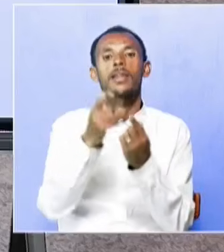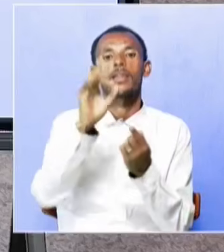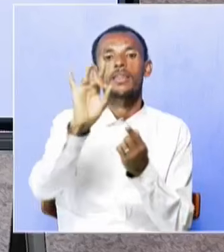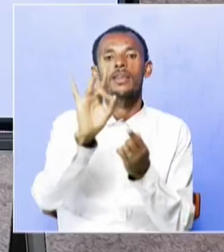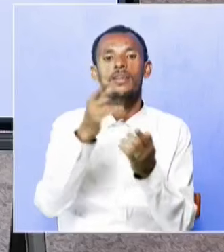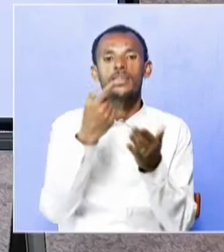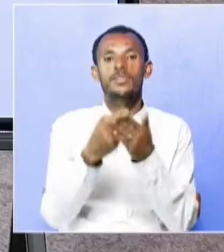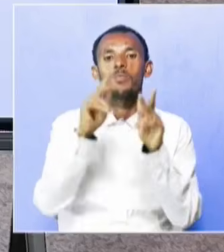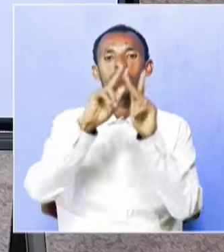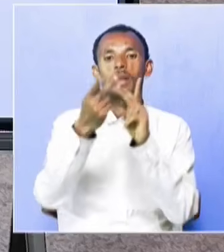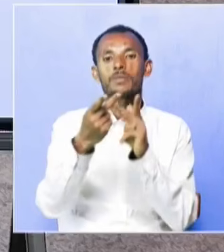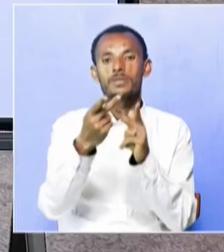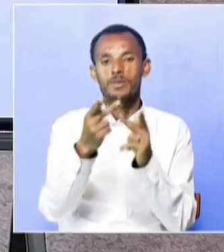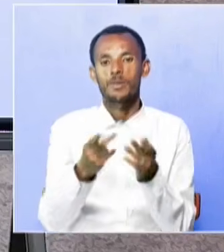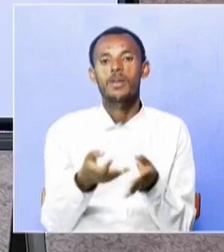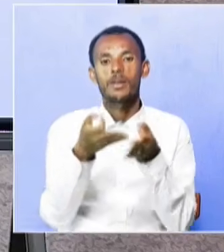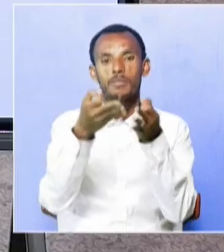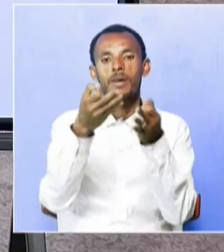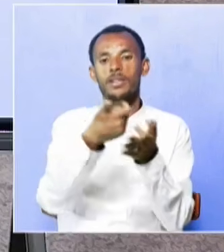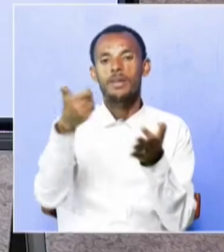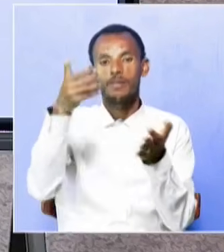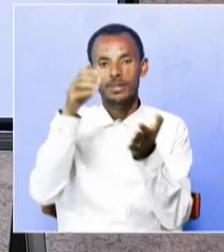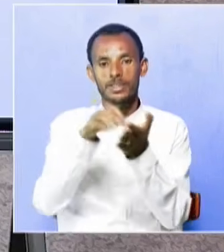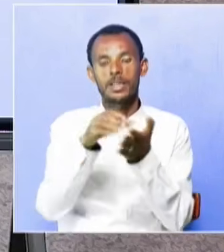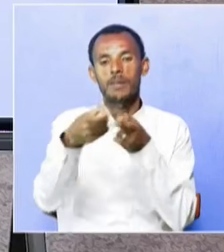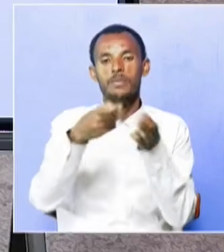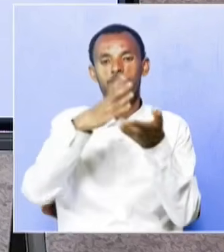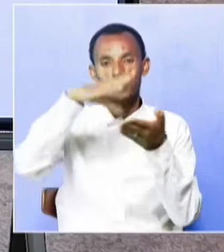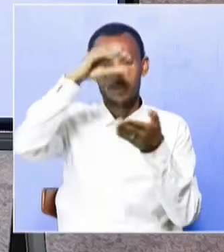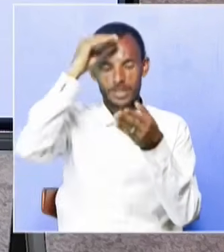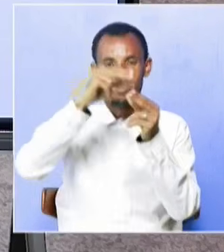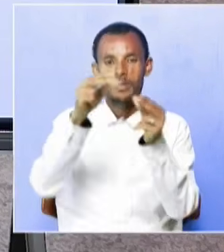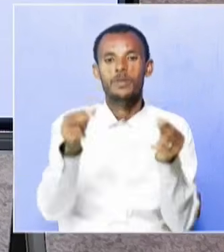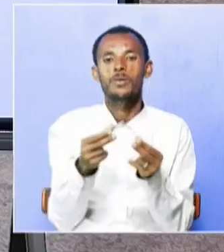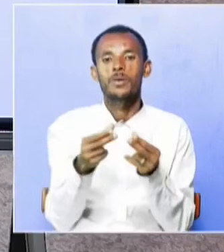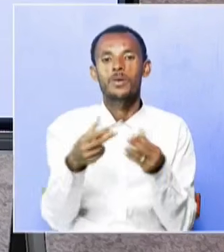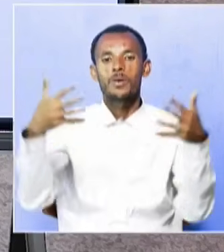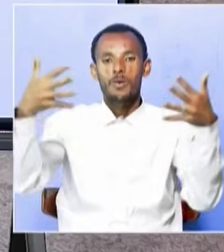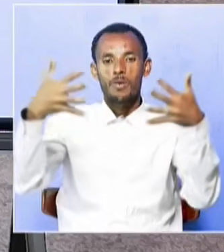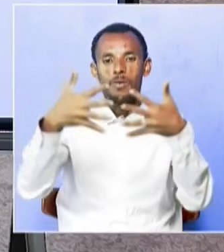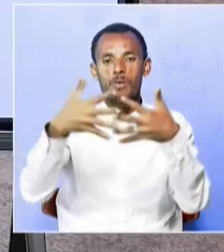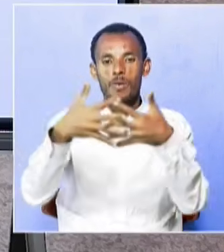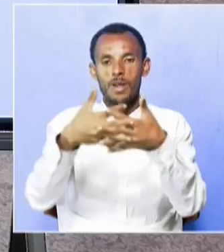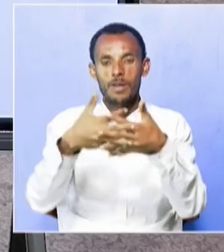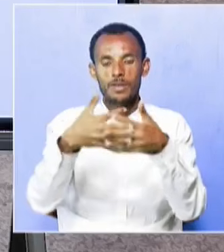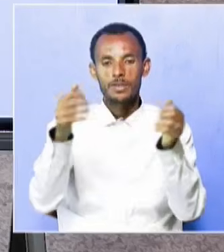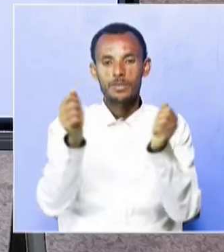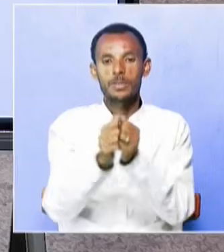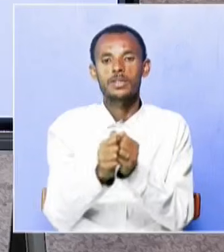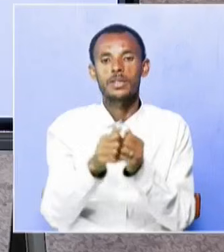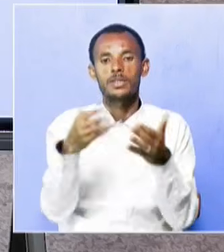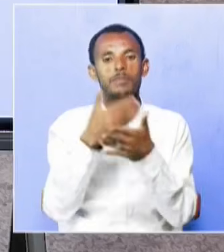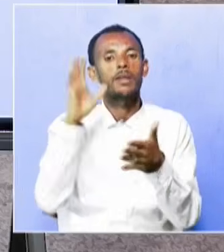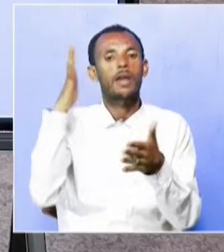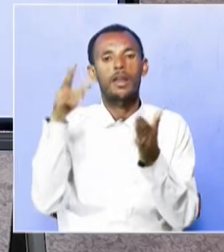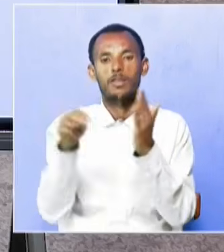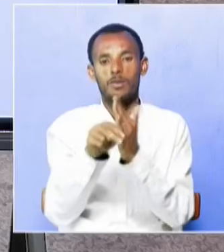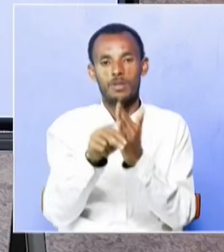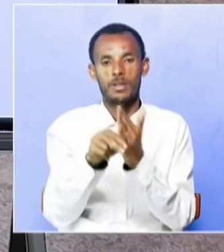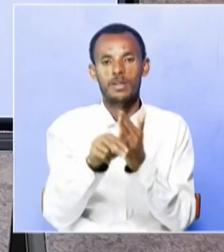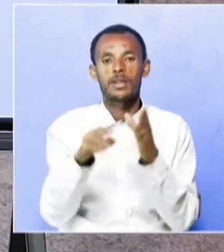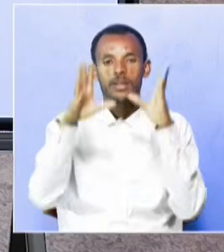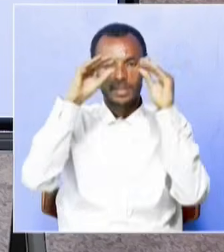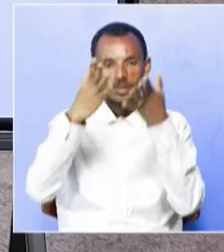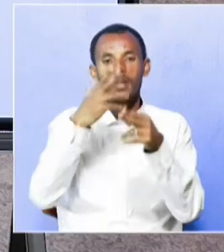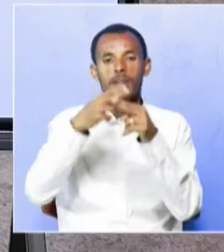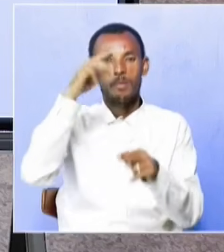Grade 8. This program is organized by Addis Ababa City Administration Education Bureau in collaboration with Addis Media Network.